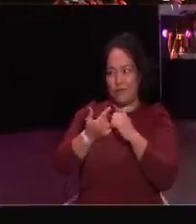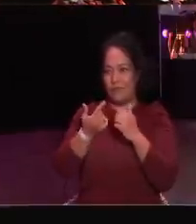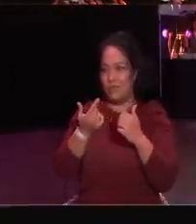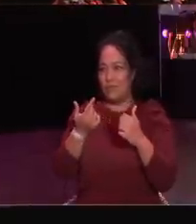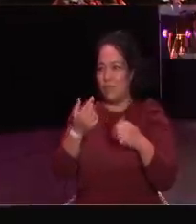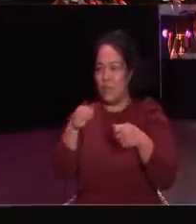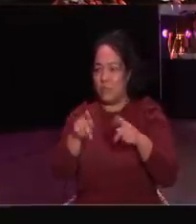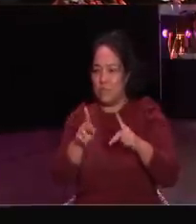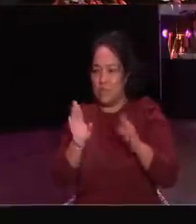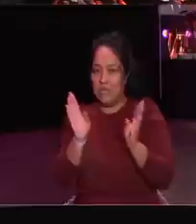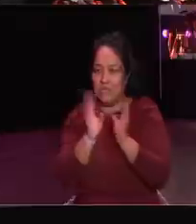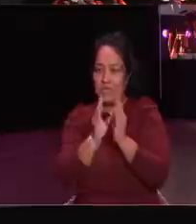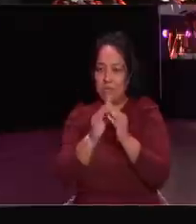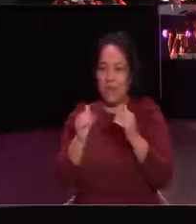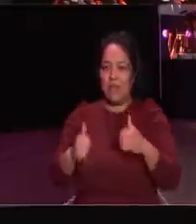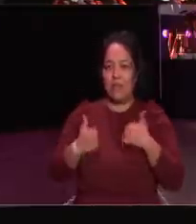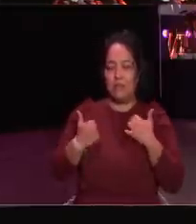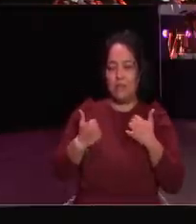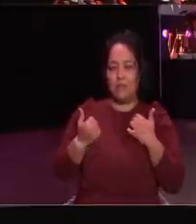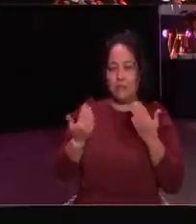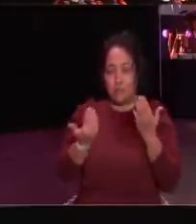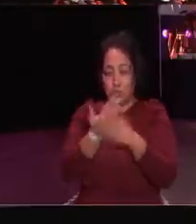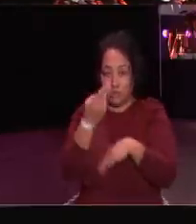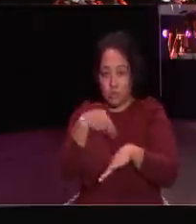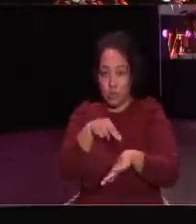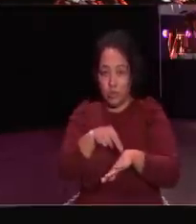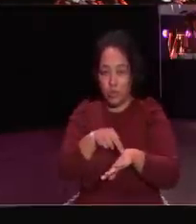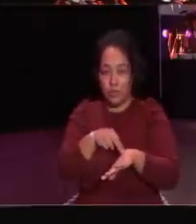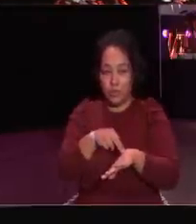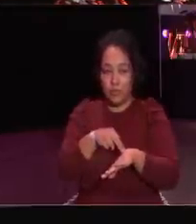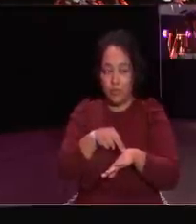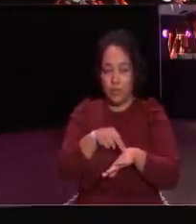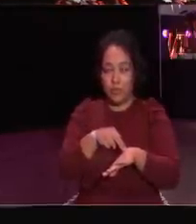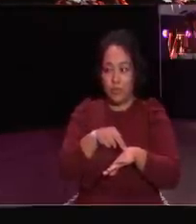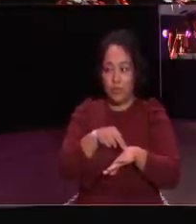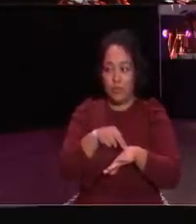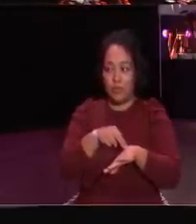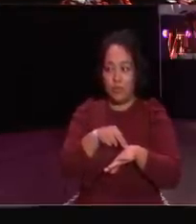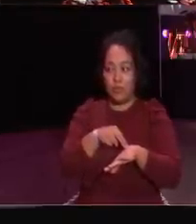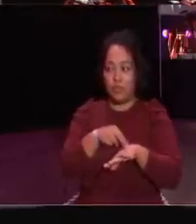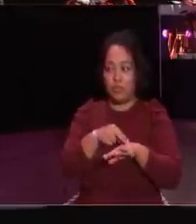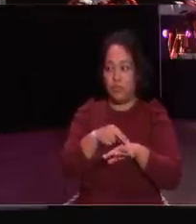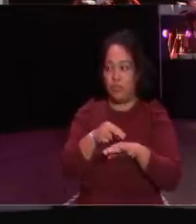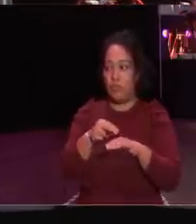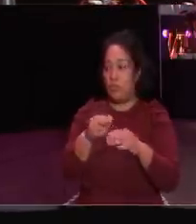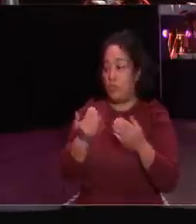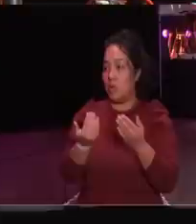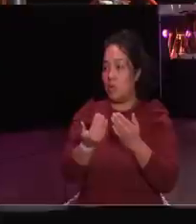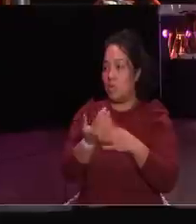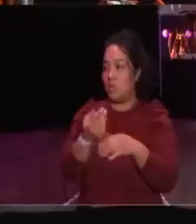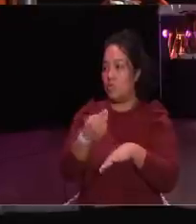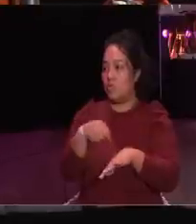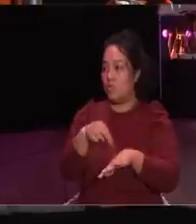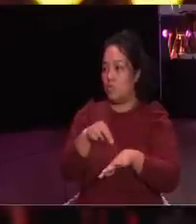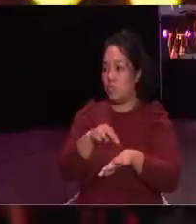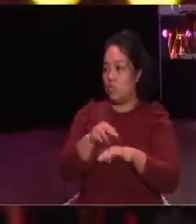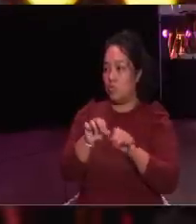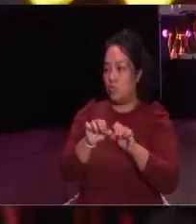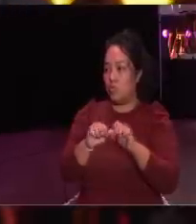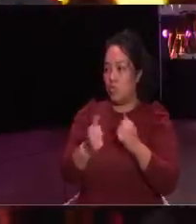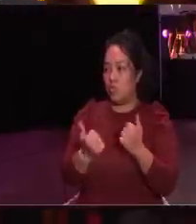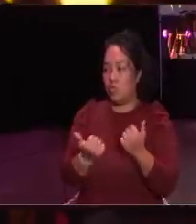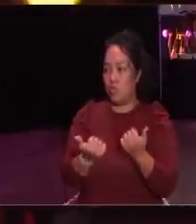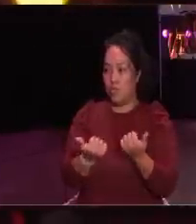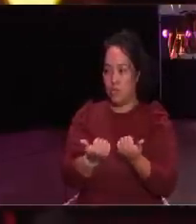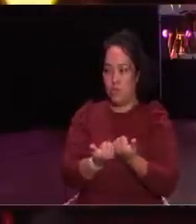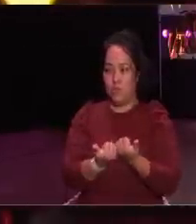¿Y no, la nueva normalidad? The new normal? Ahora se habla mucho de new normal. Se habla de la nueva normalidad. The new normal? ¿Cuál es la